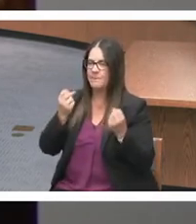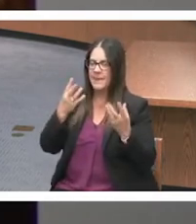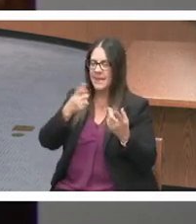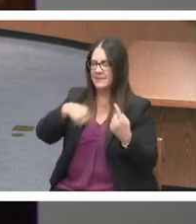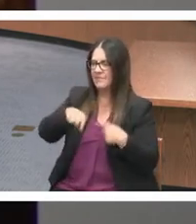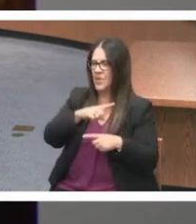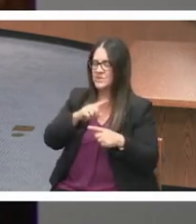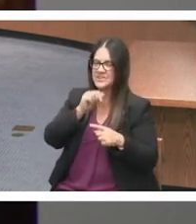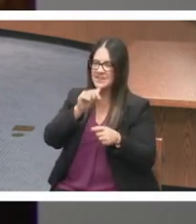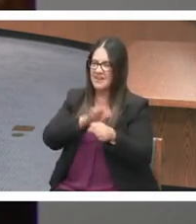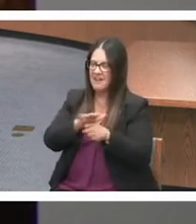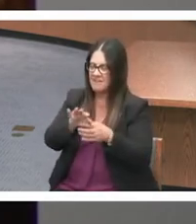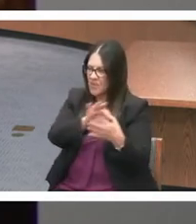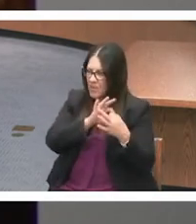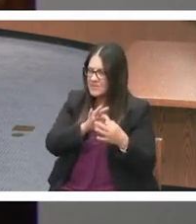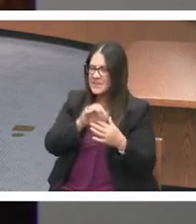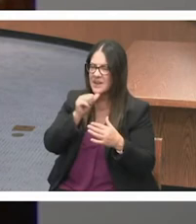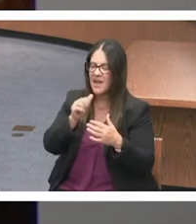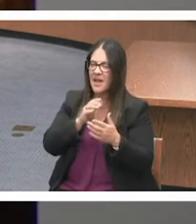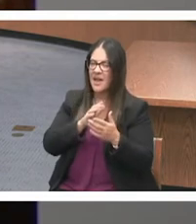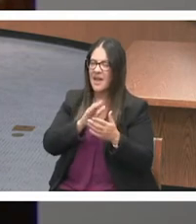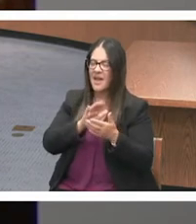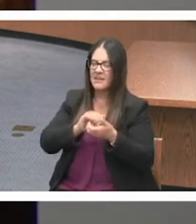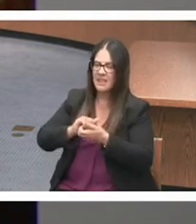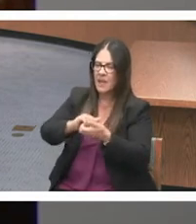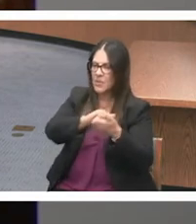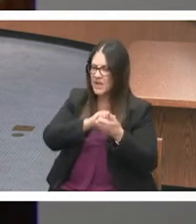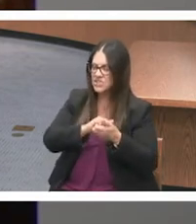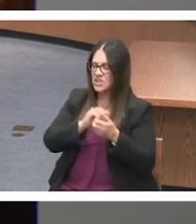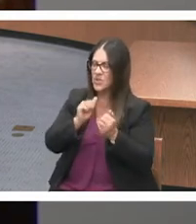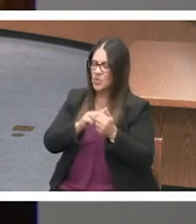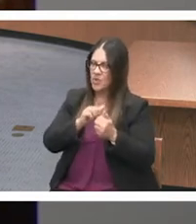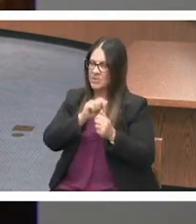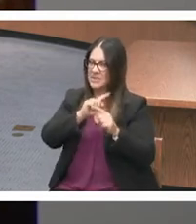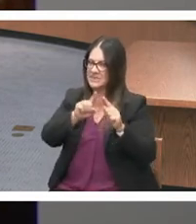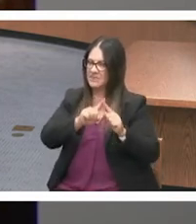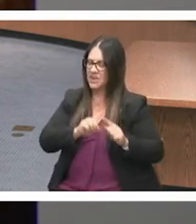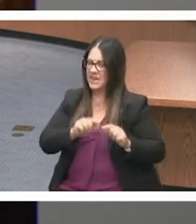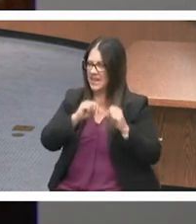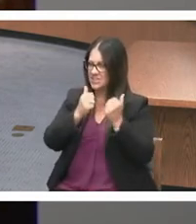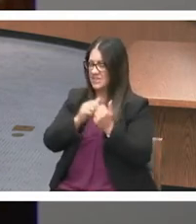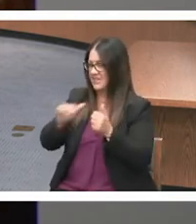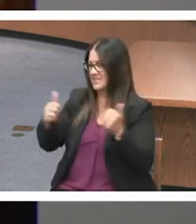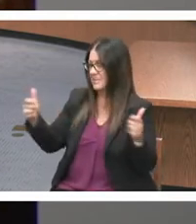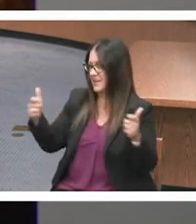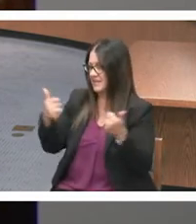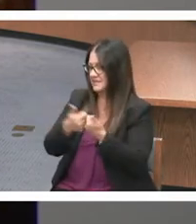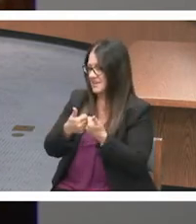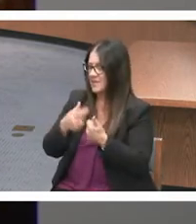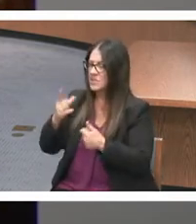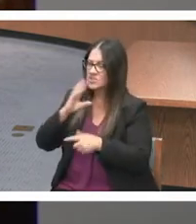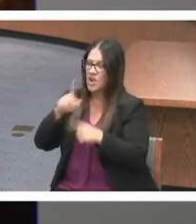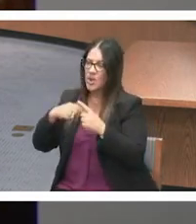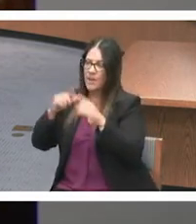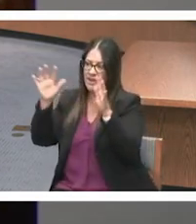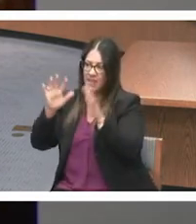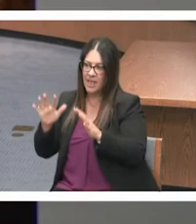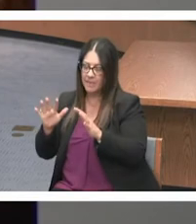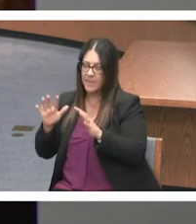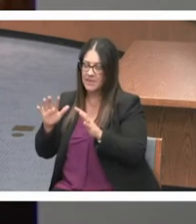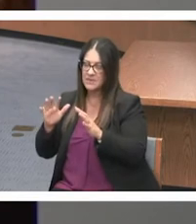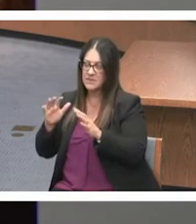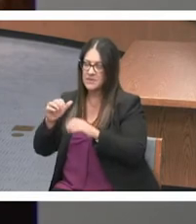and there isn't enough collaboration across our agencies. And that's a big challenge. If you think about climate resilience, we will not